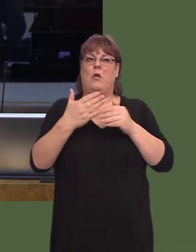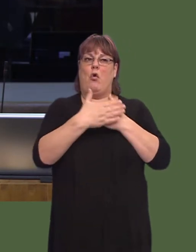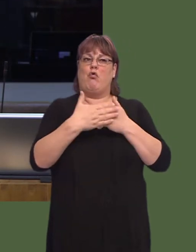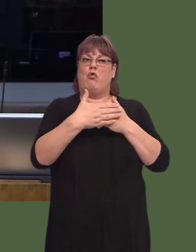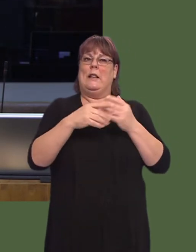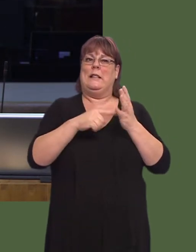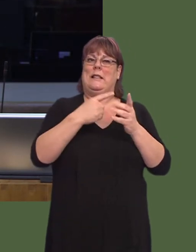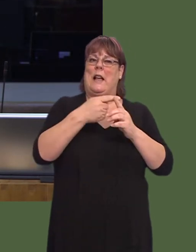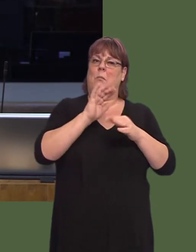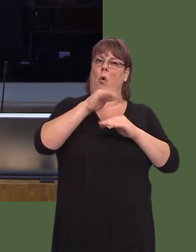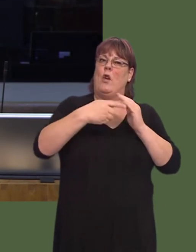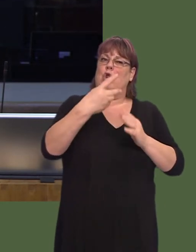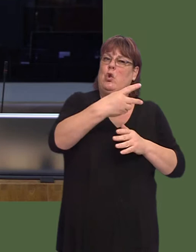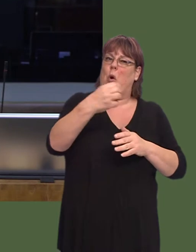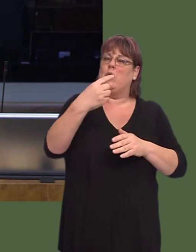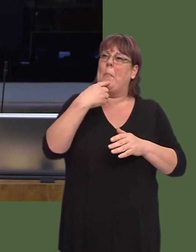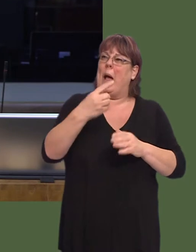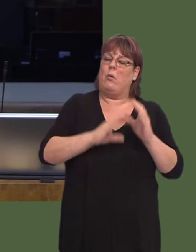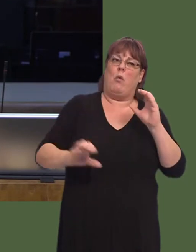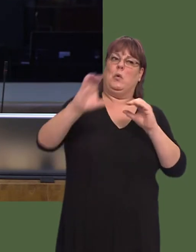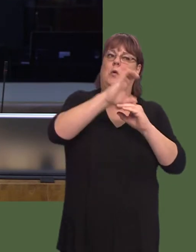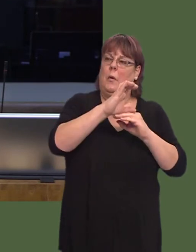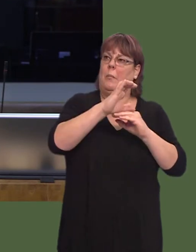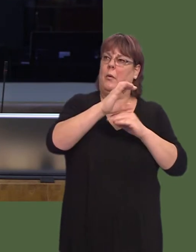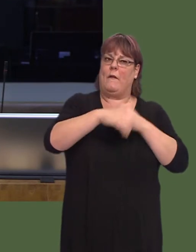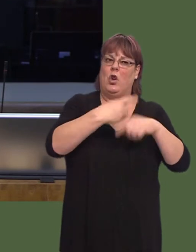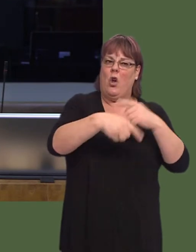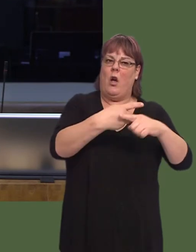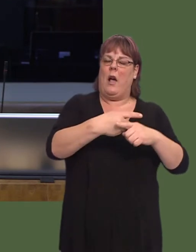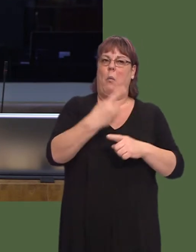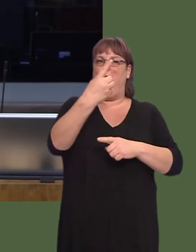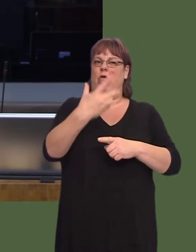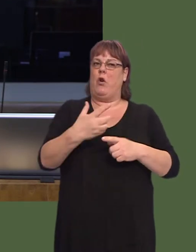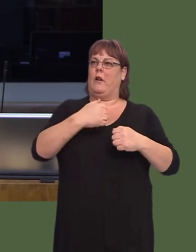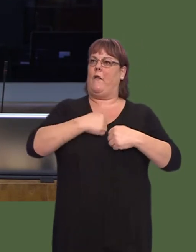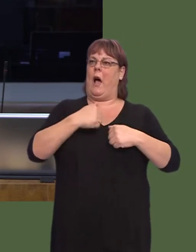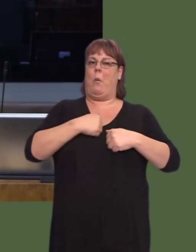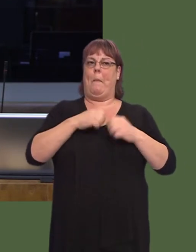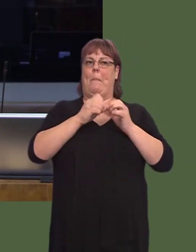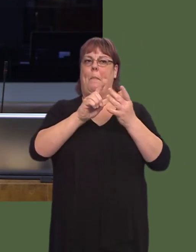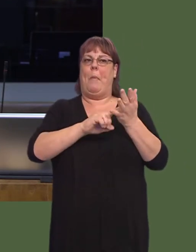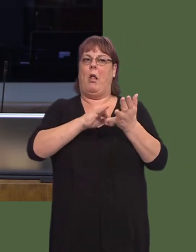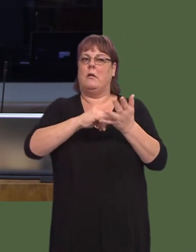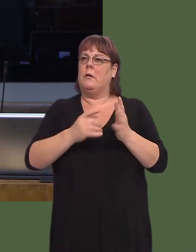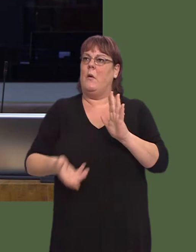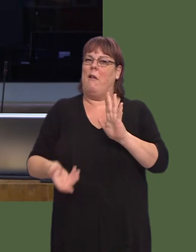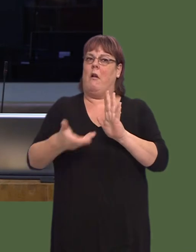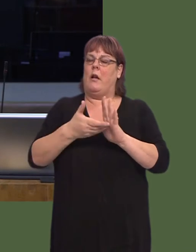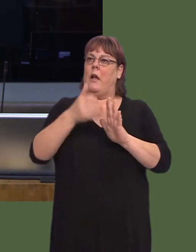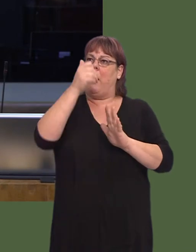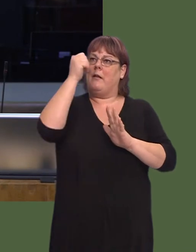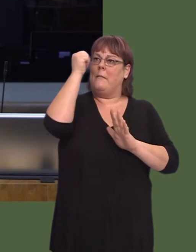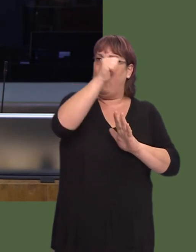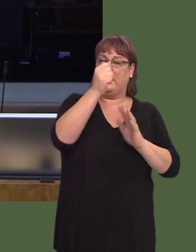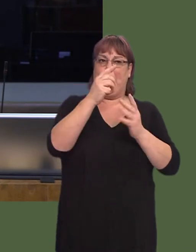over £200 per annum for the average electricity user and a third of power bills. The introduction of smart meters is going to add